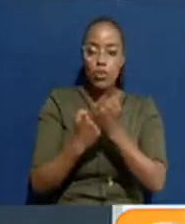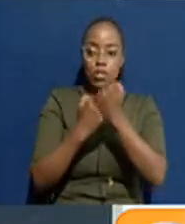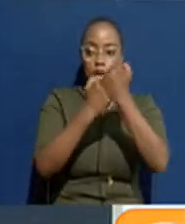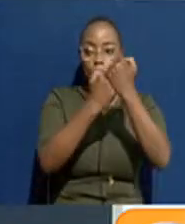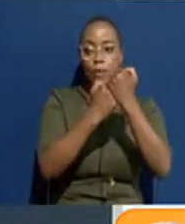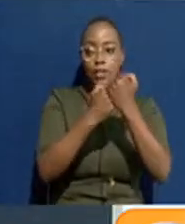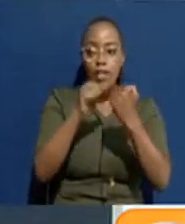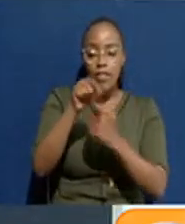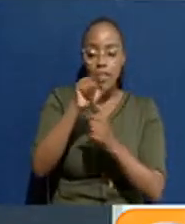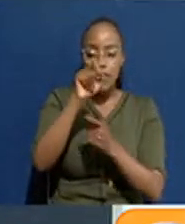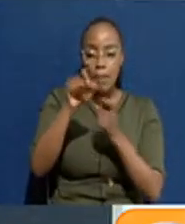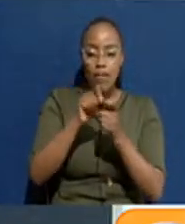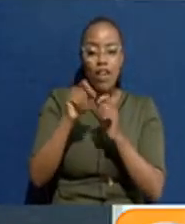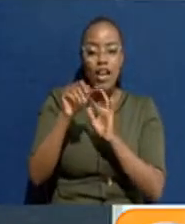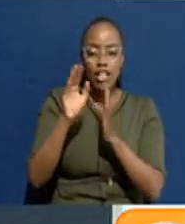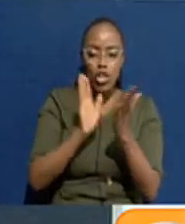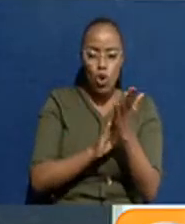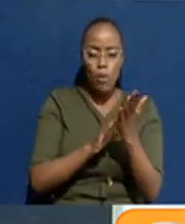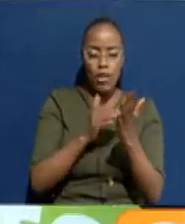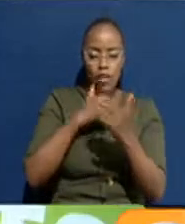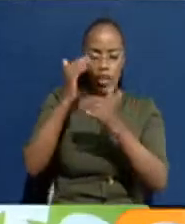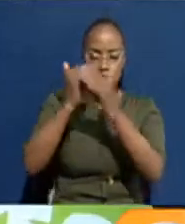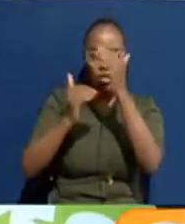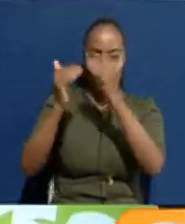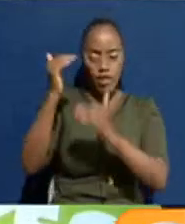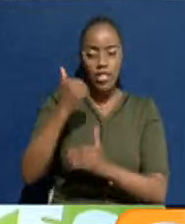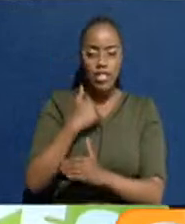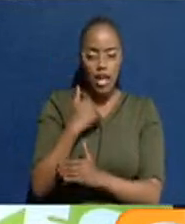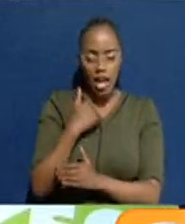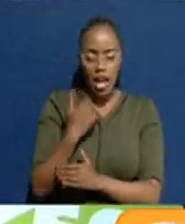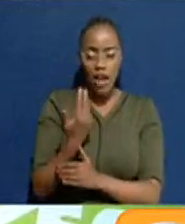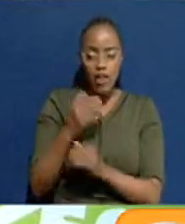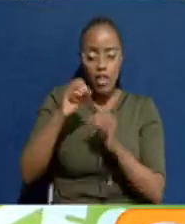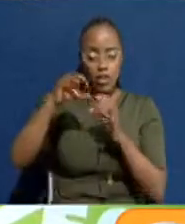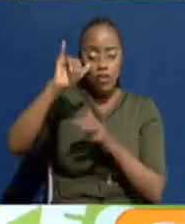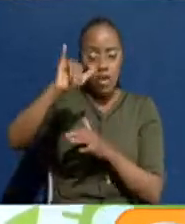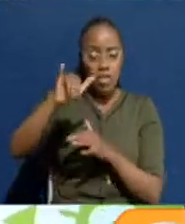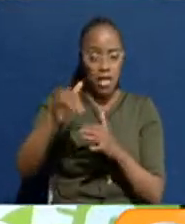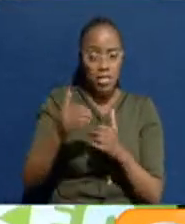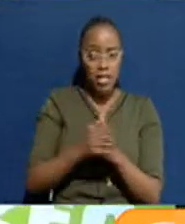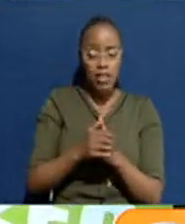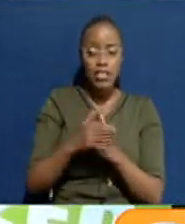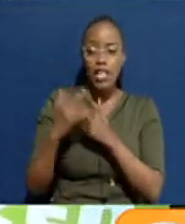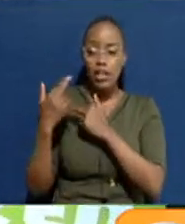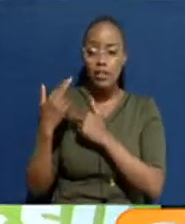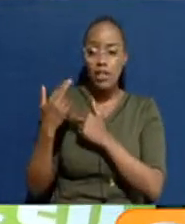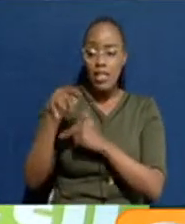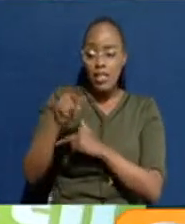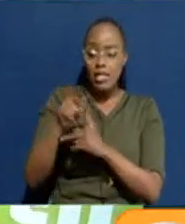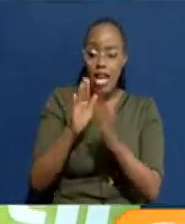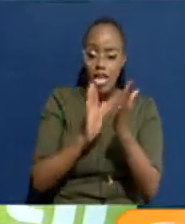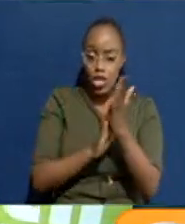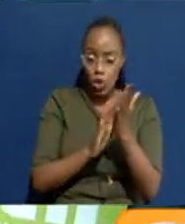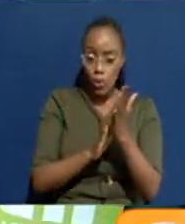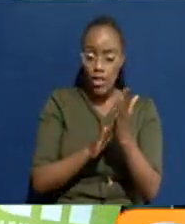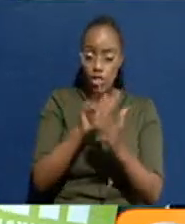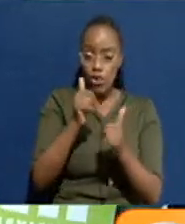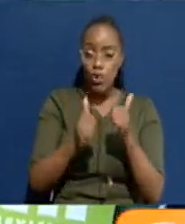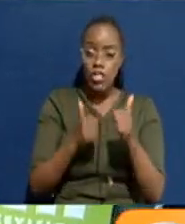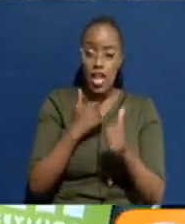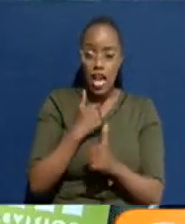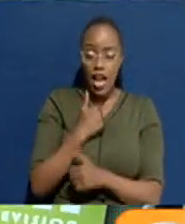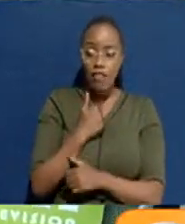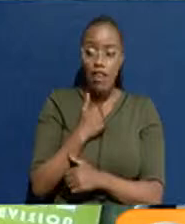this particular. There's a recommendation for universities to only teach degrees and drop the certificate and diploma courses. It is a wrong recommendation. In fact, it's long